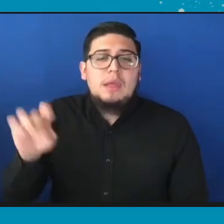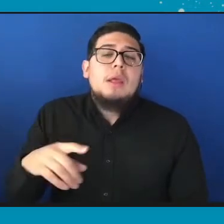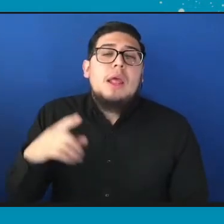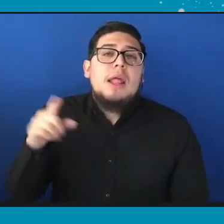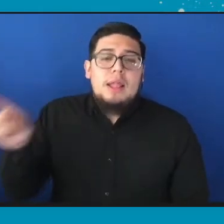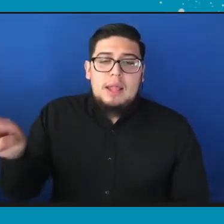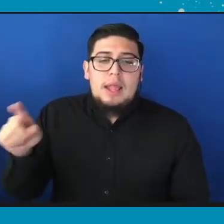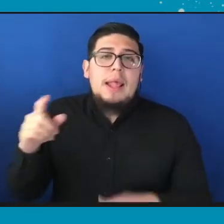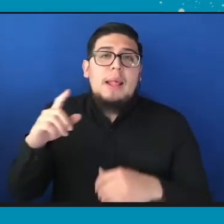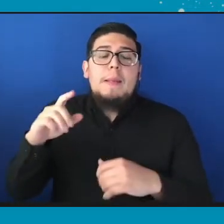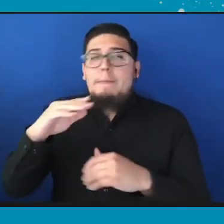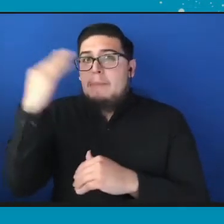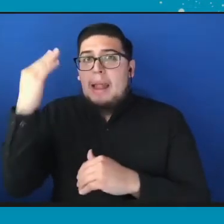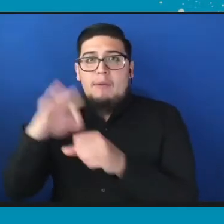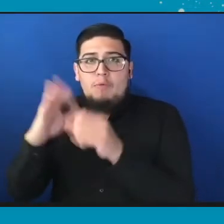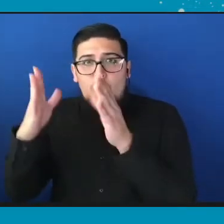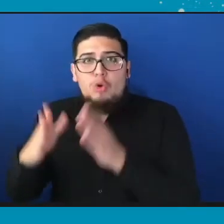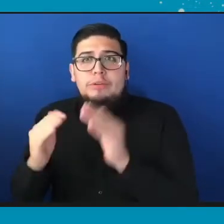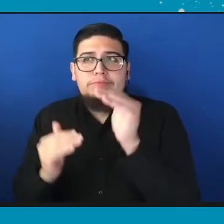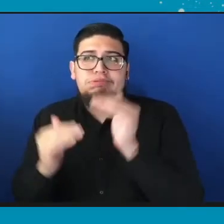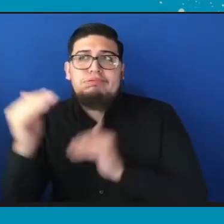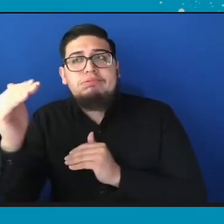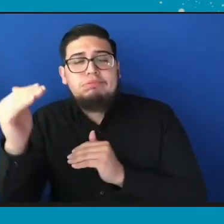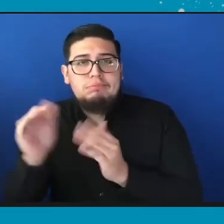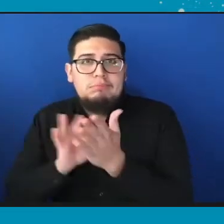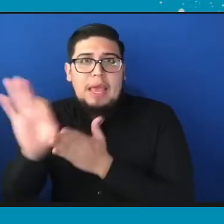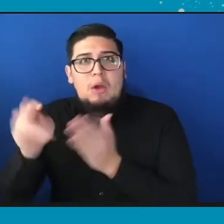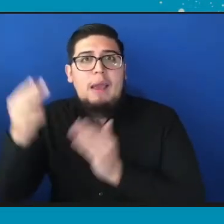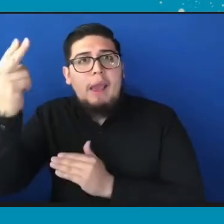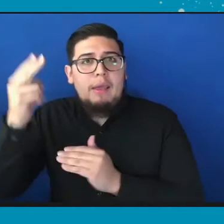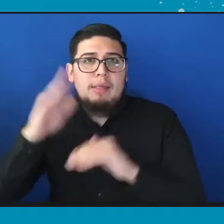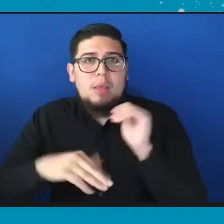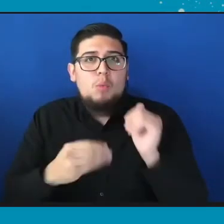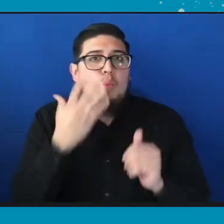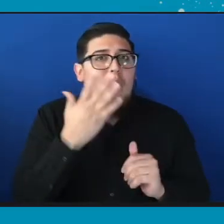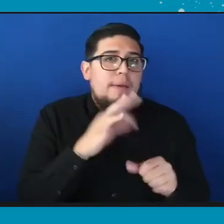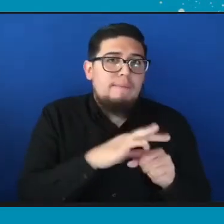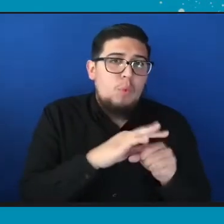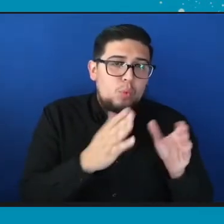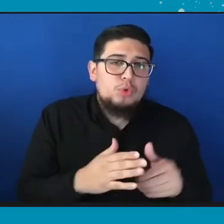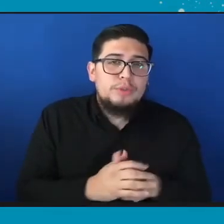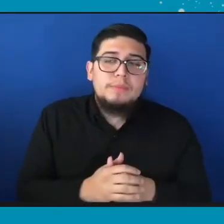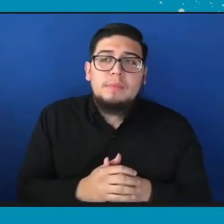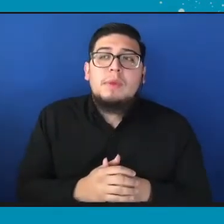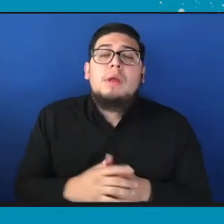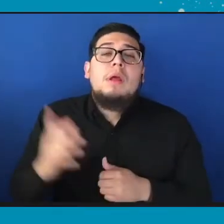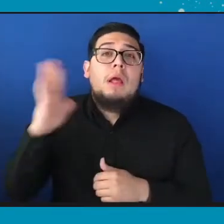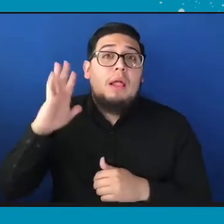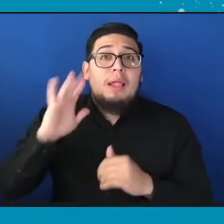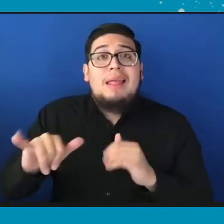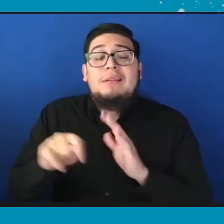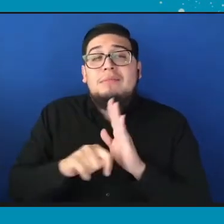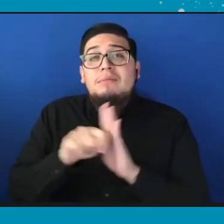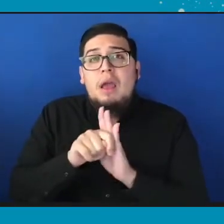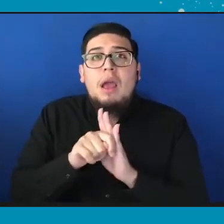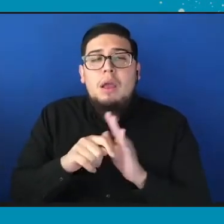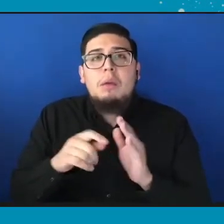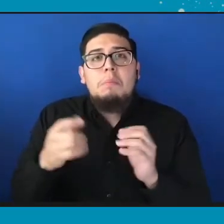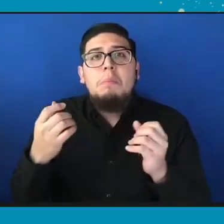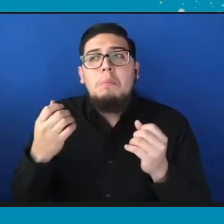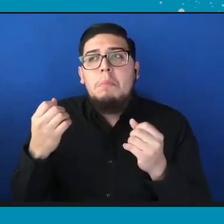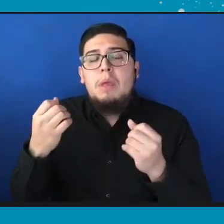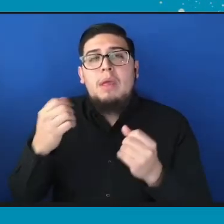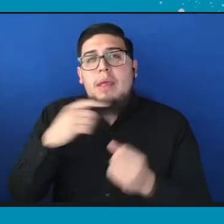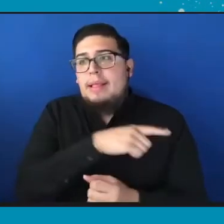voters at the time. By 1904, with the onslaught, with the assault on the right